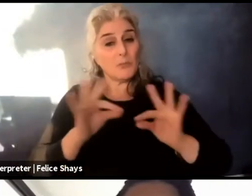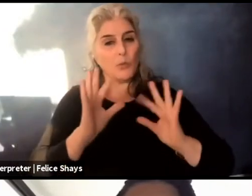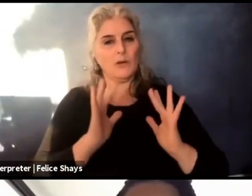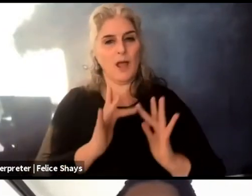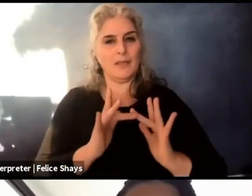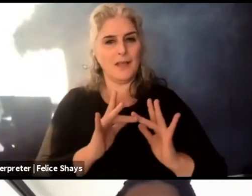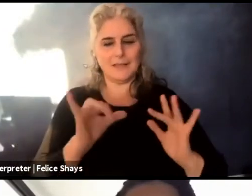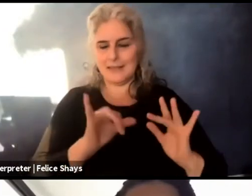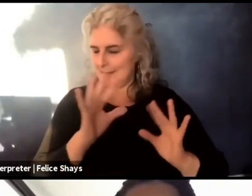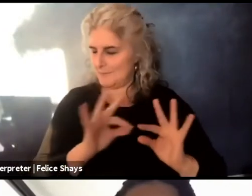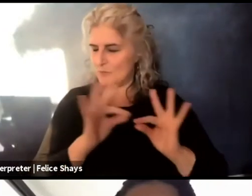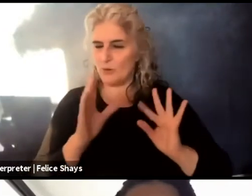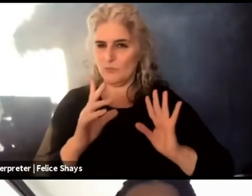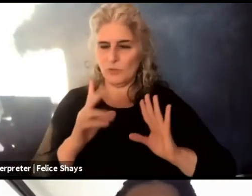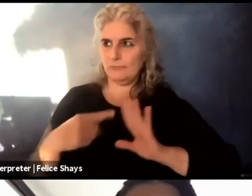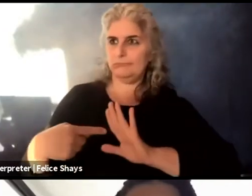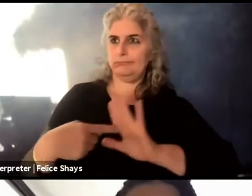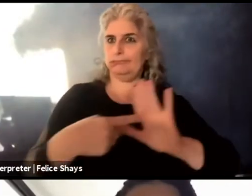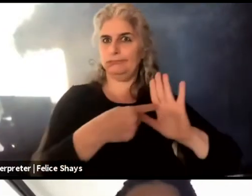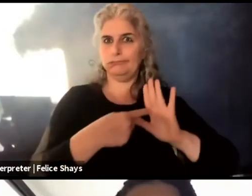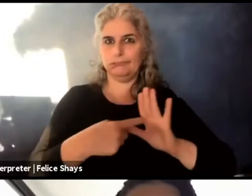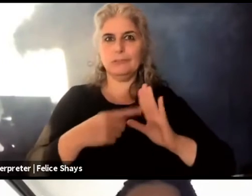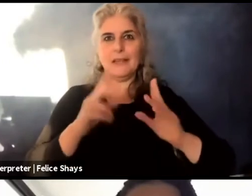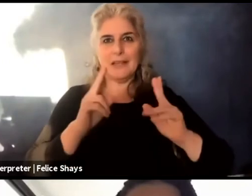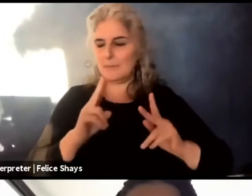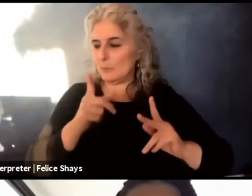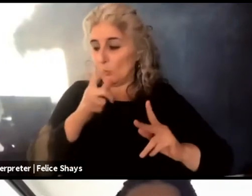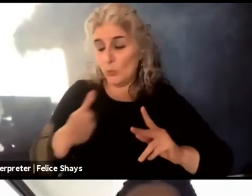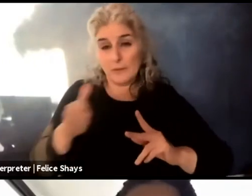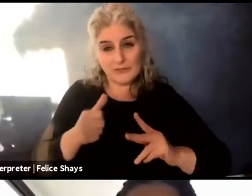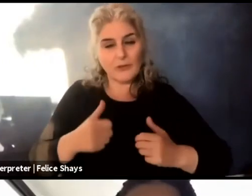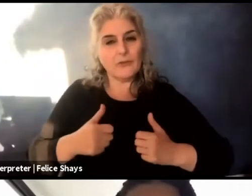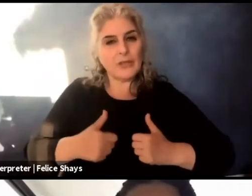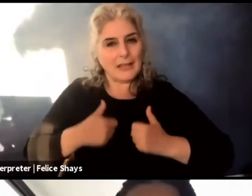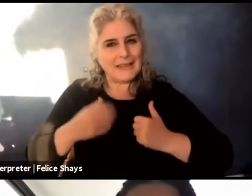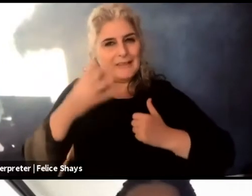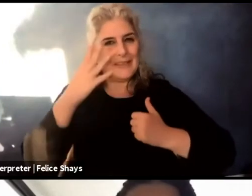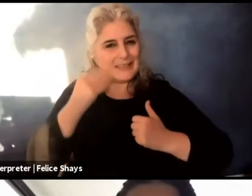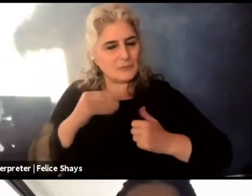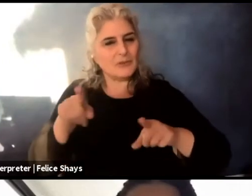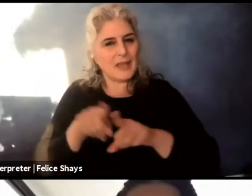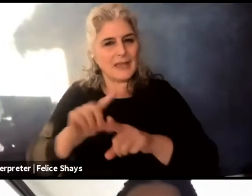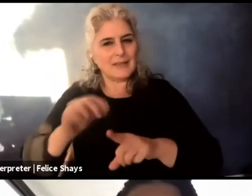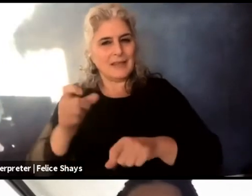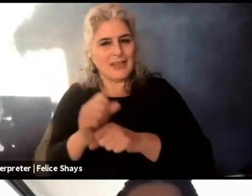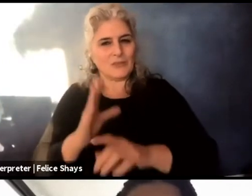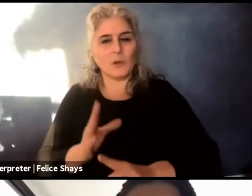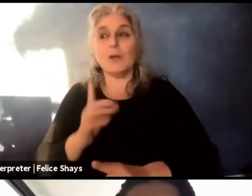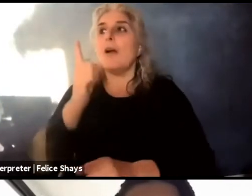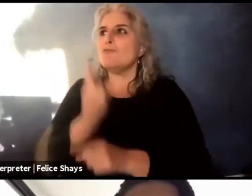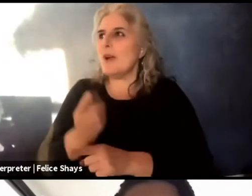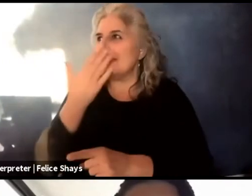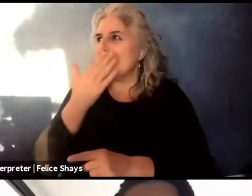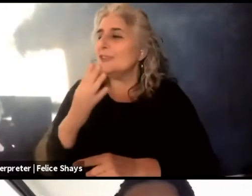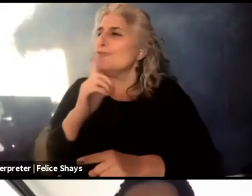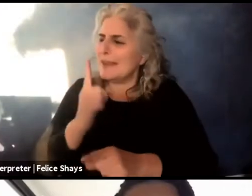agencies of the people who are actually having these lived experiences. That's absolutely critical. And I think a lot about, you know, like the way